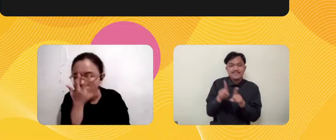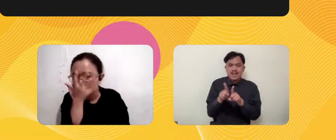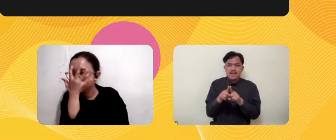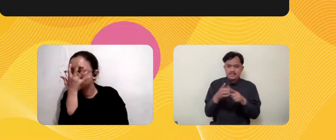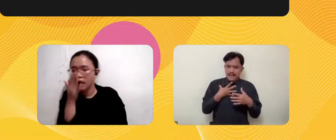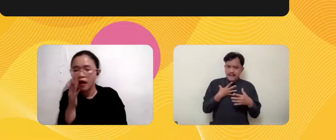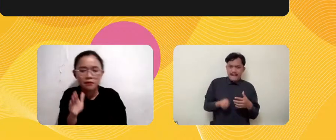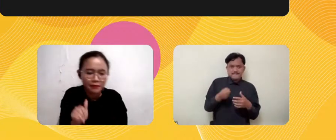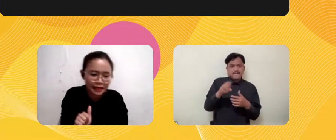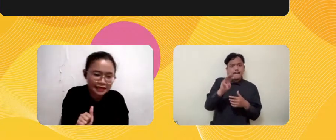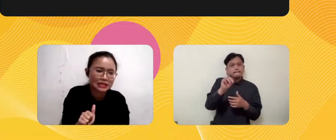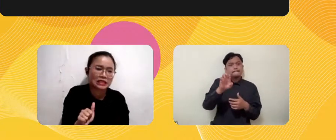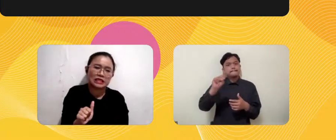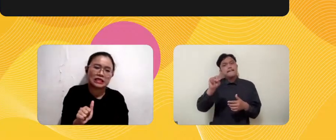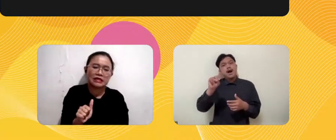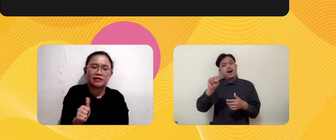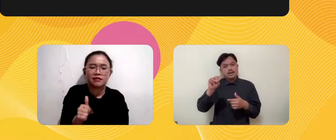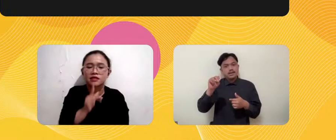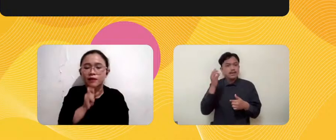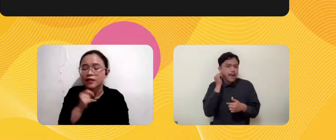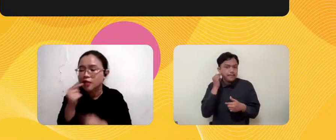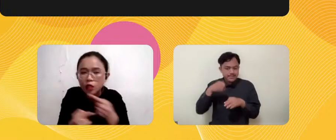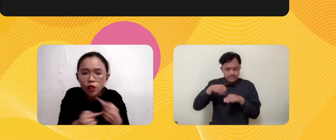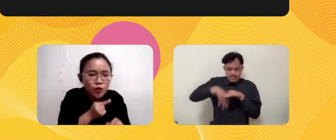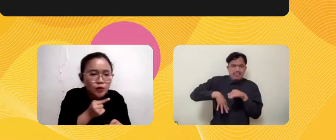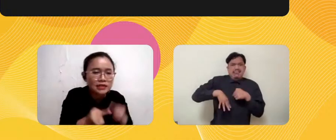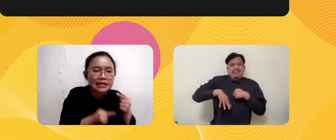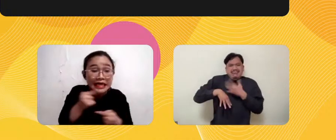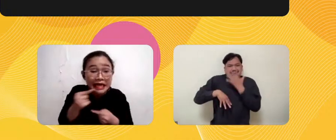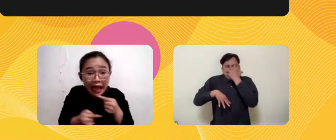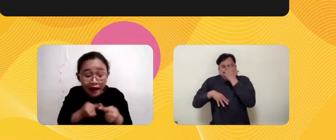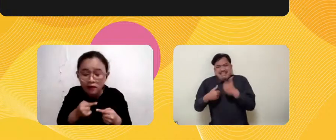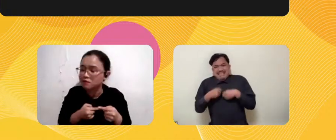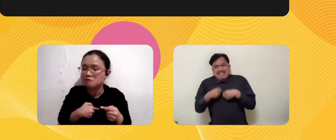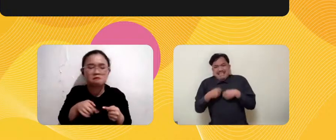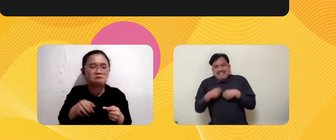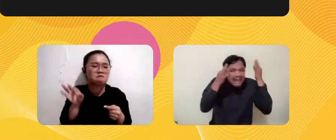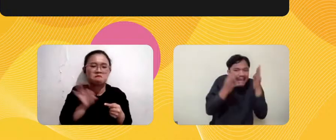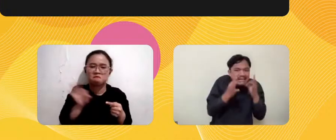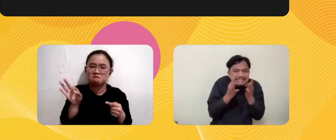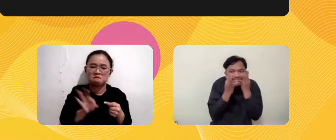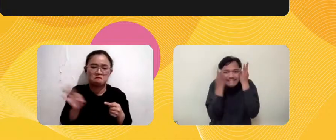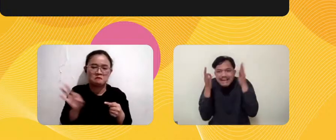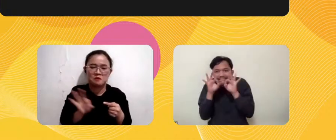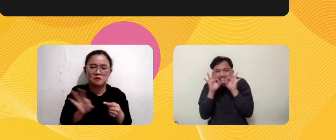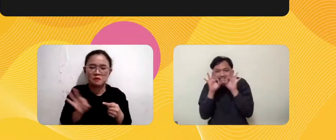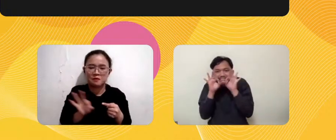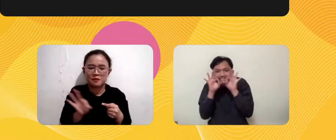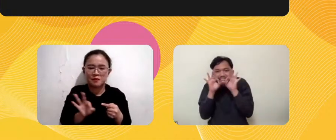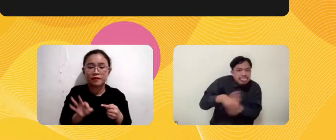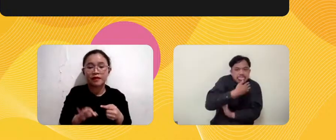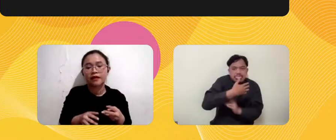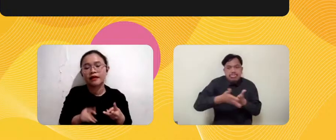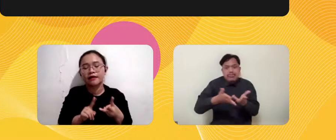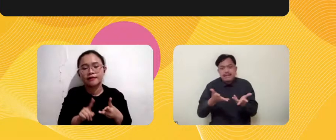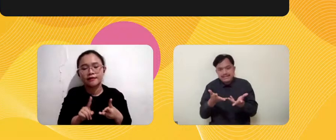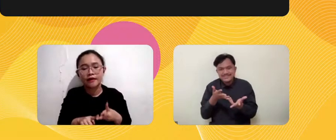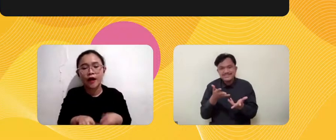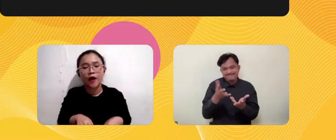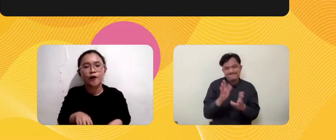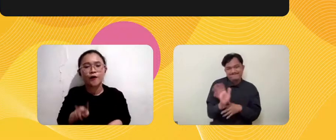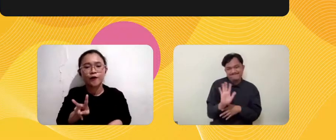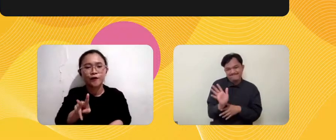how girls are not encouraged to talk about it openly. And the third example was virginity and how still